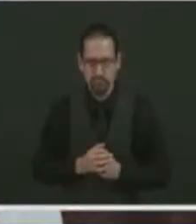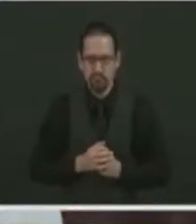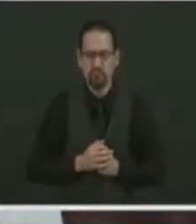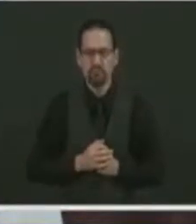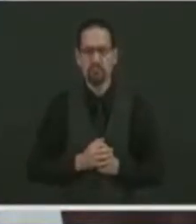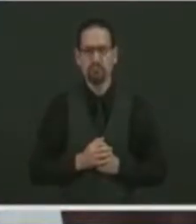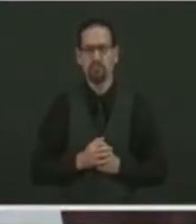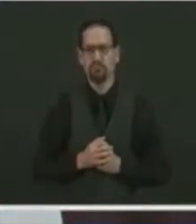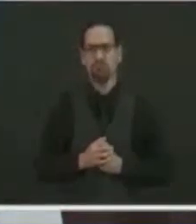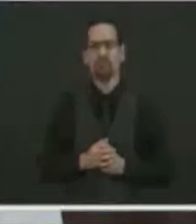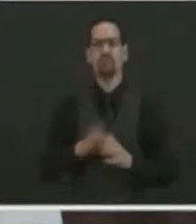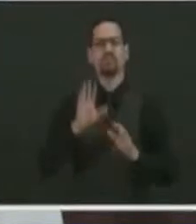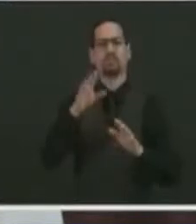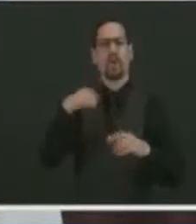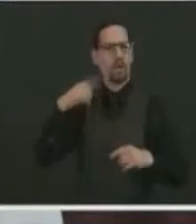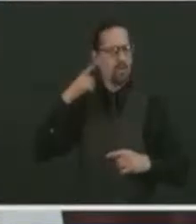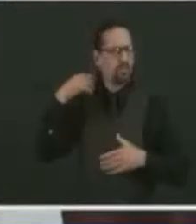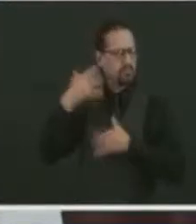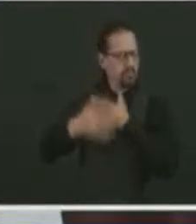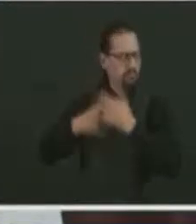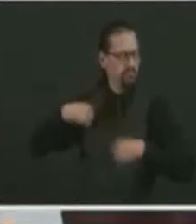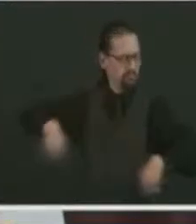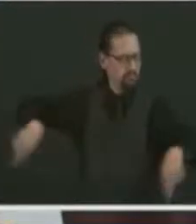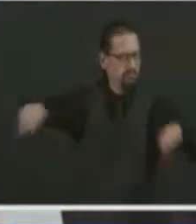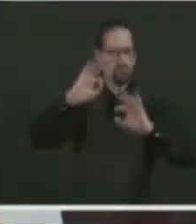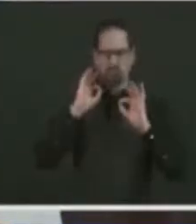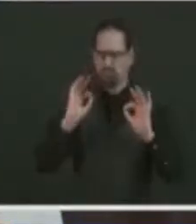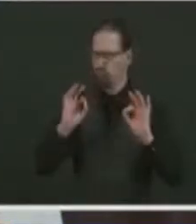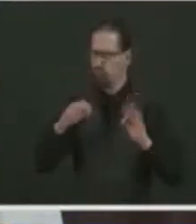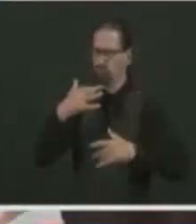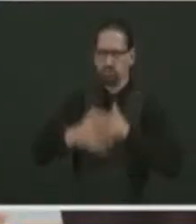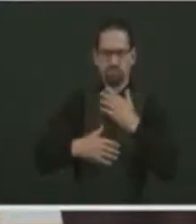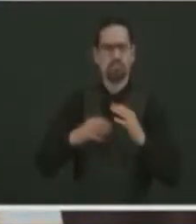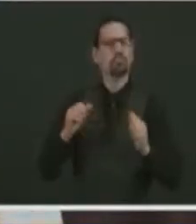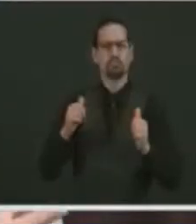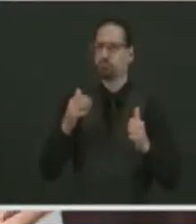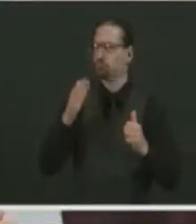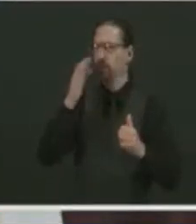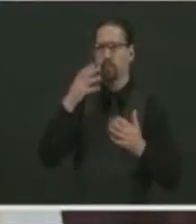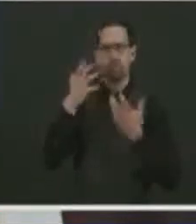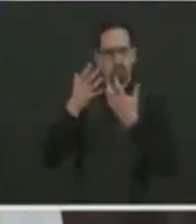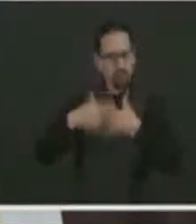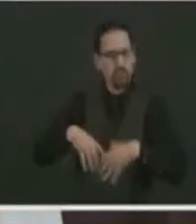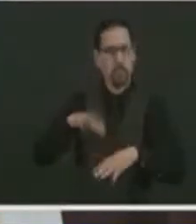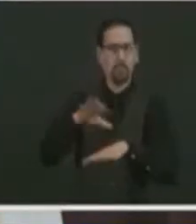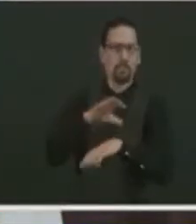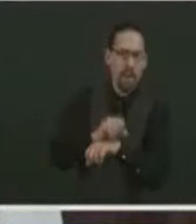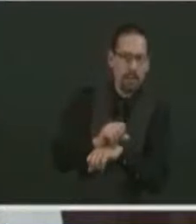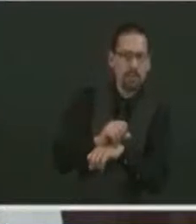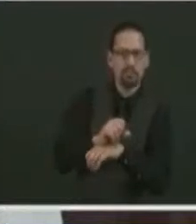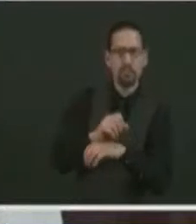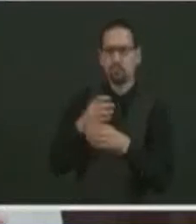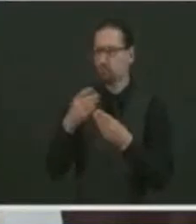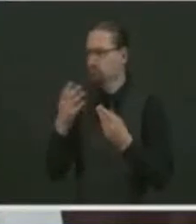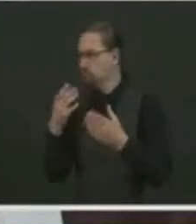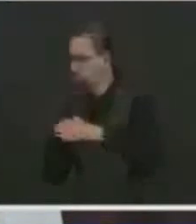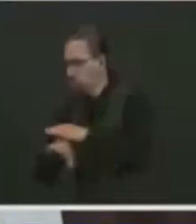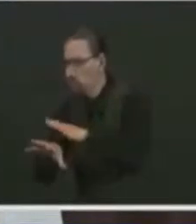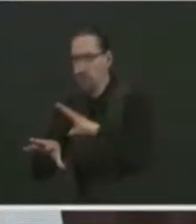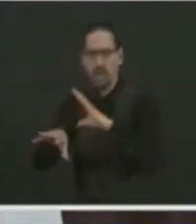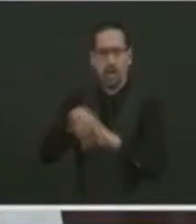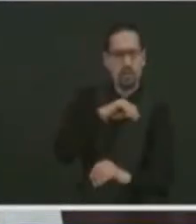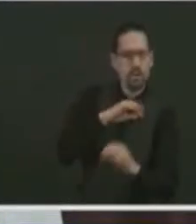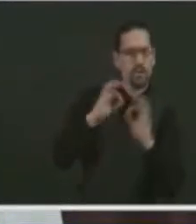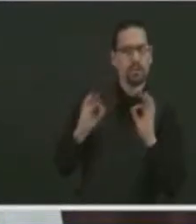I'm hearing from people who have made an appointment that their experience has been excellent and quick. So I want to thank the folks at DMV, and I want to thank